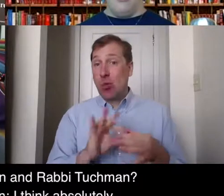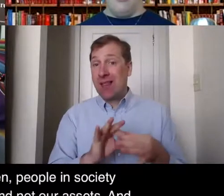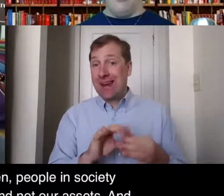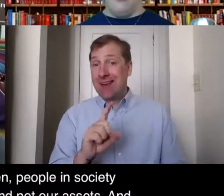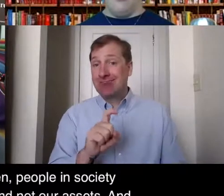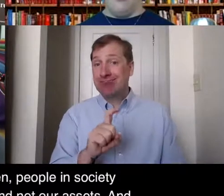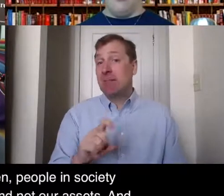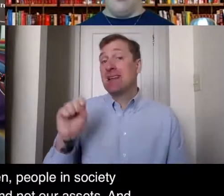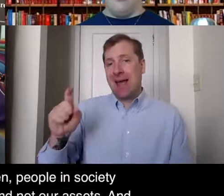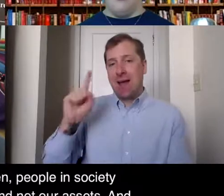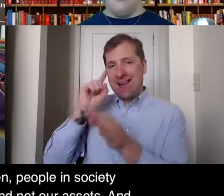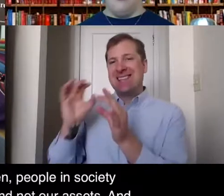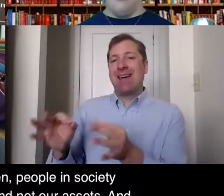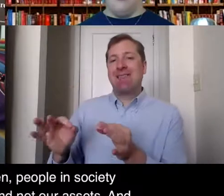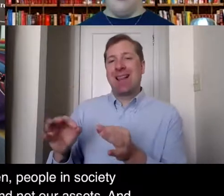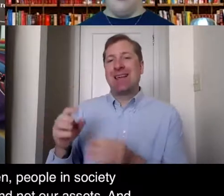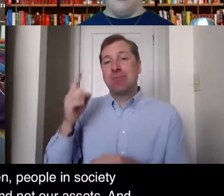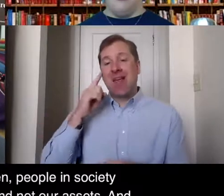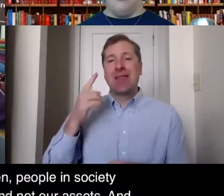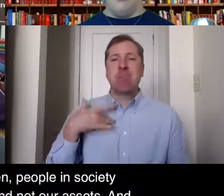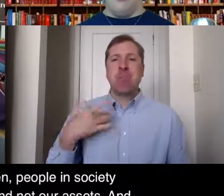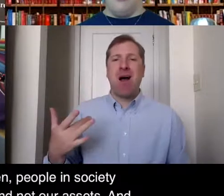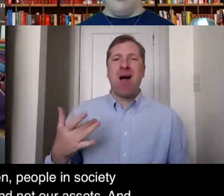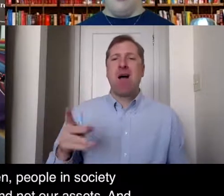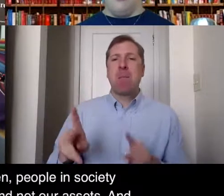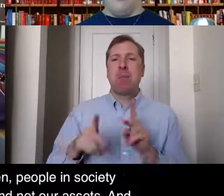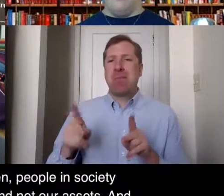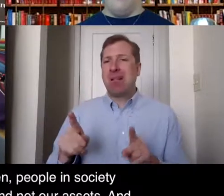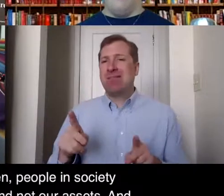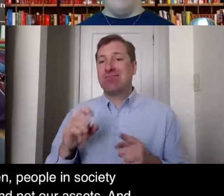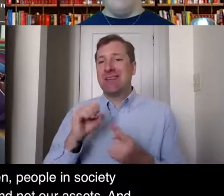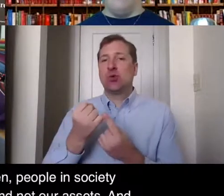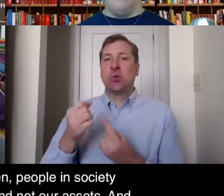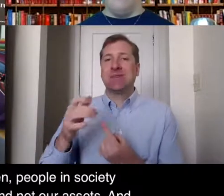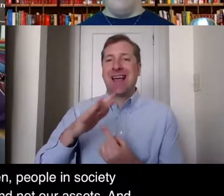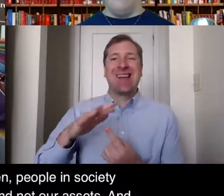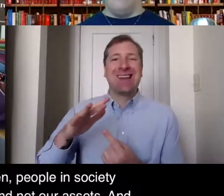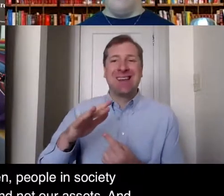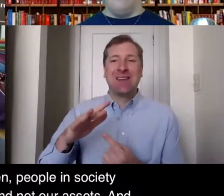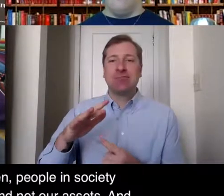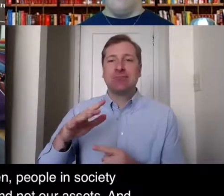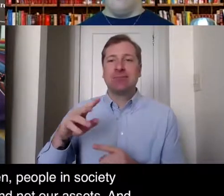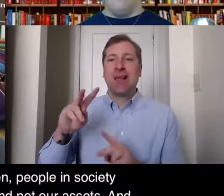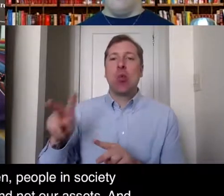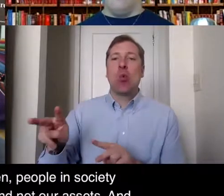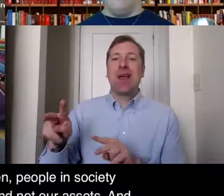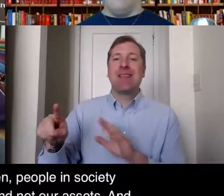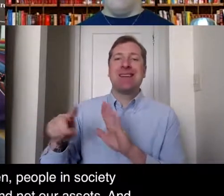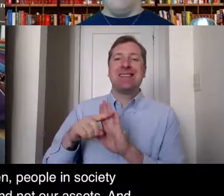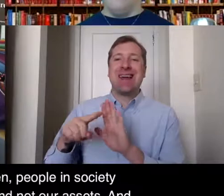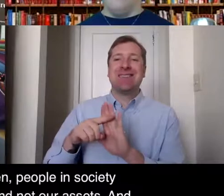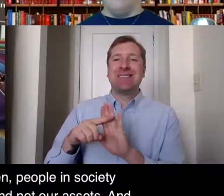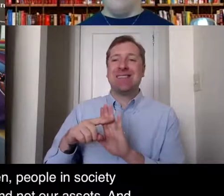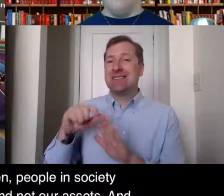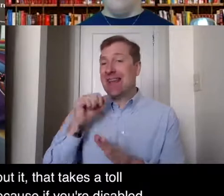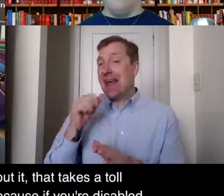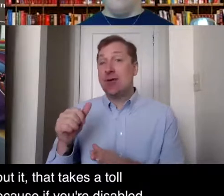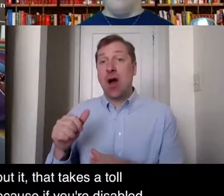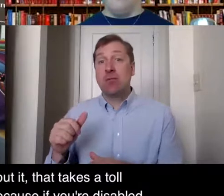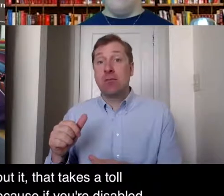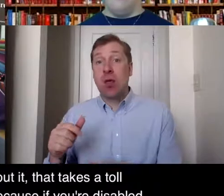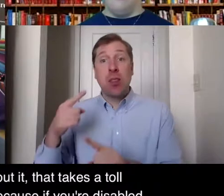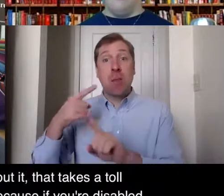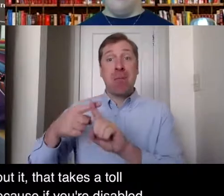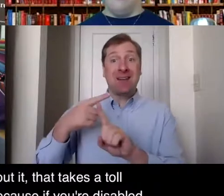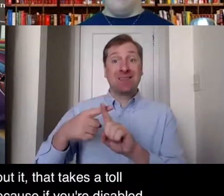absolutely. I think far too often people in society look at our deficits and not our assets. And when you